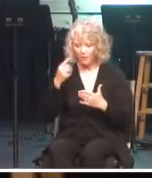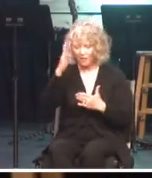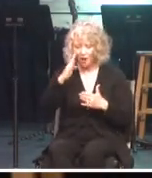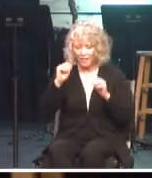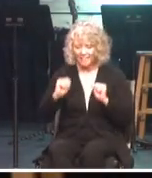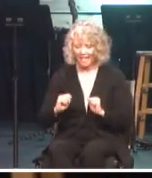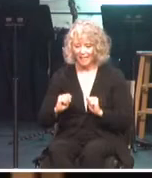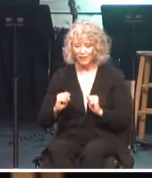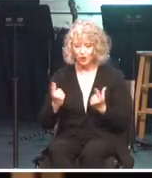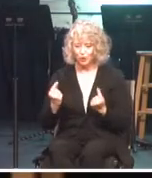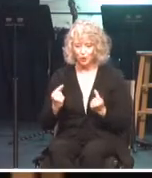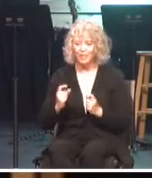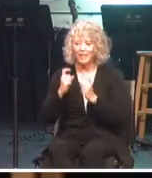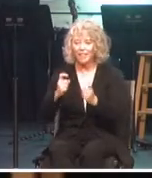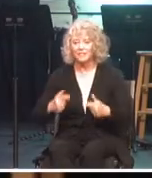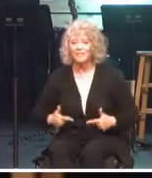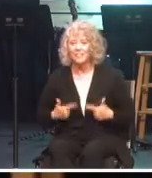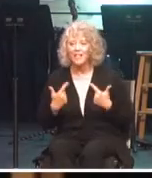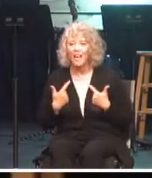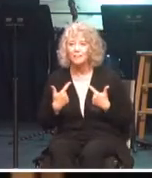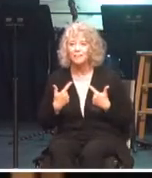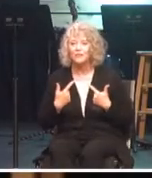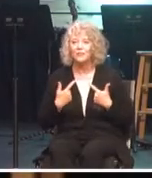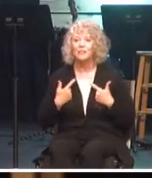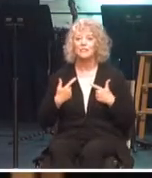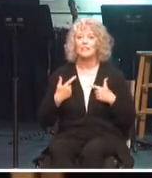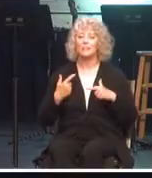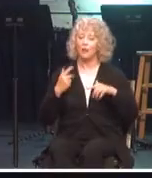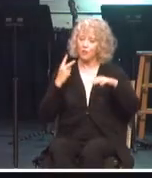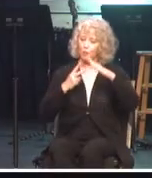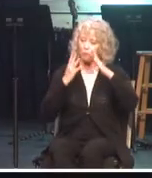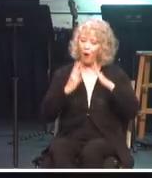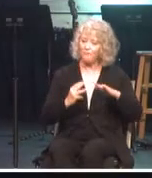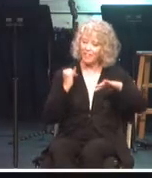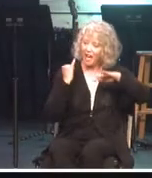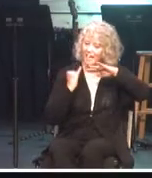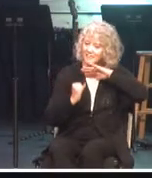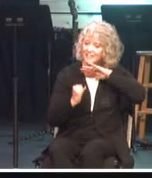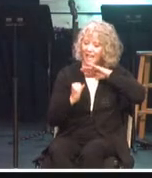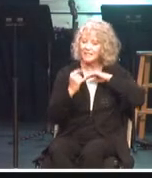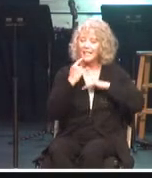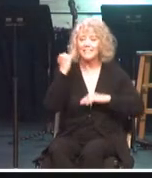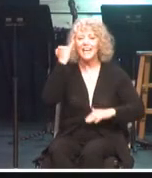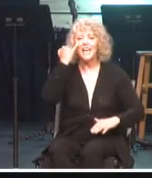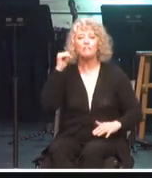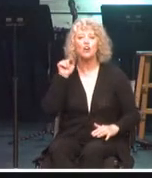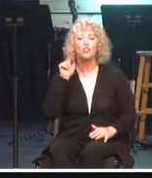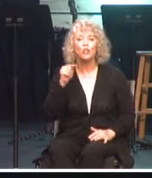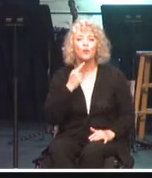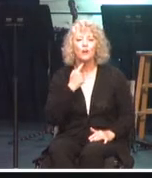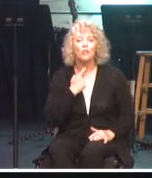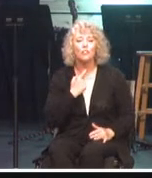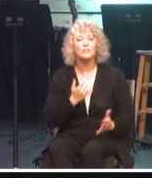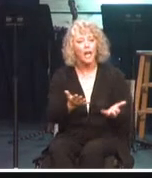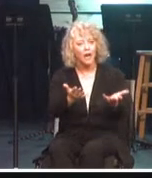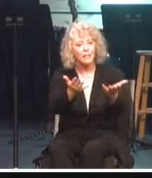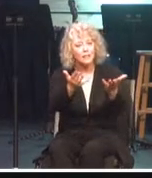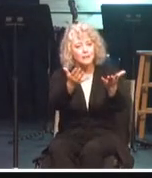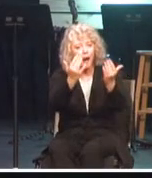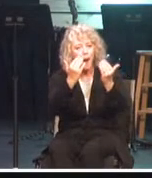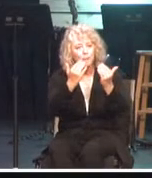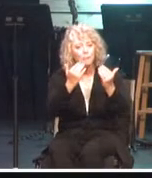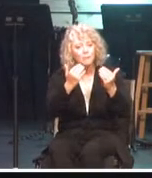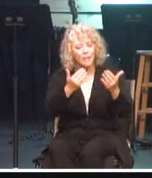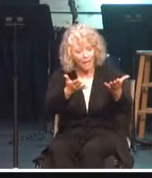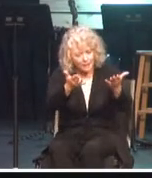He's drawing off of the promise in Isaiah 55 that if you're thirsty, you come to the waters. If